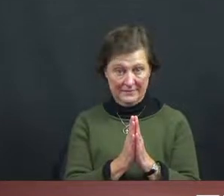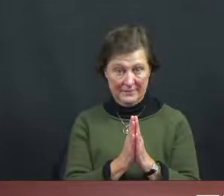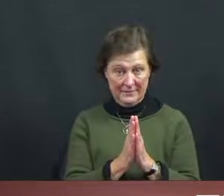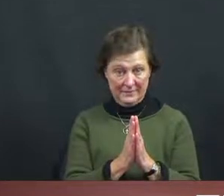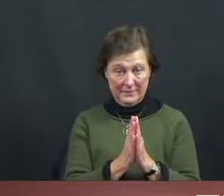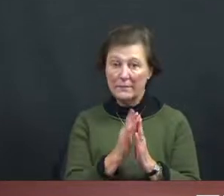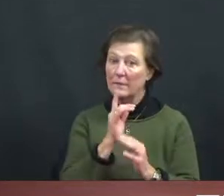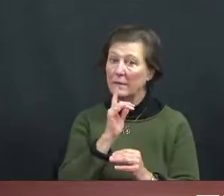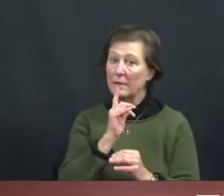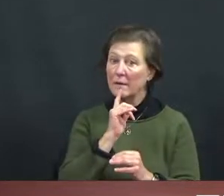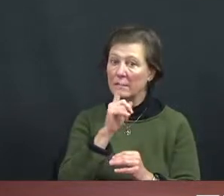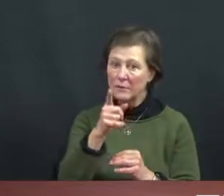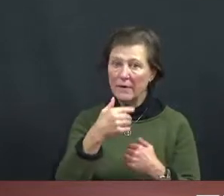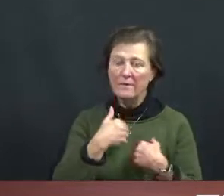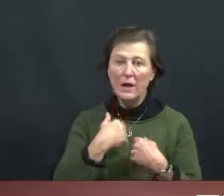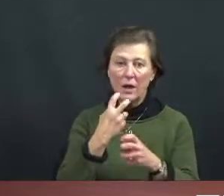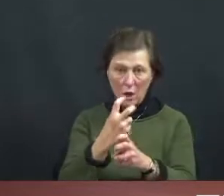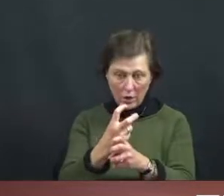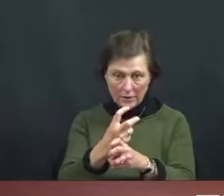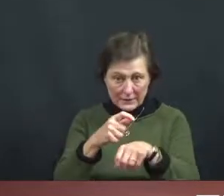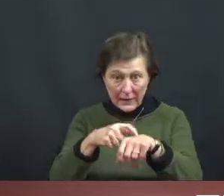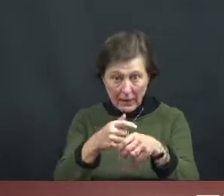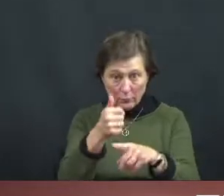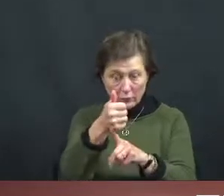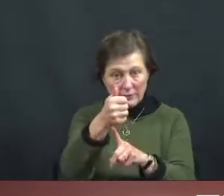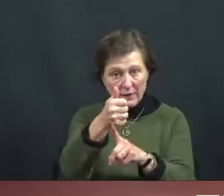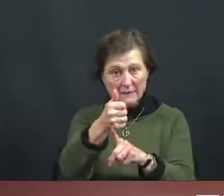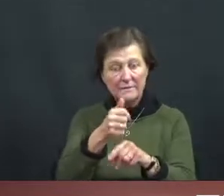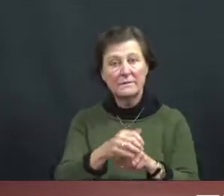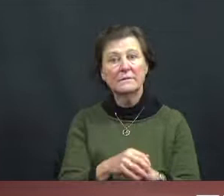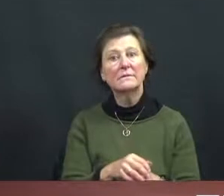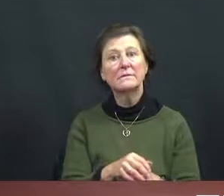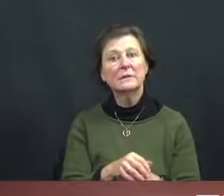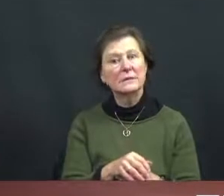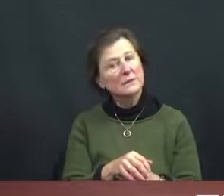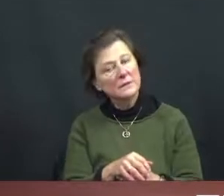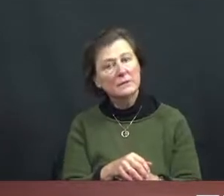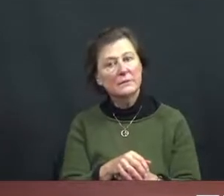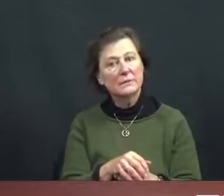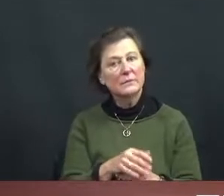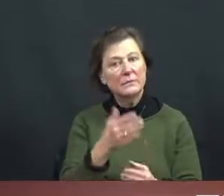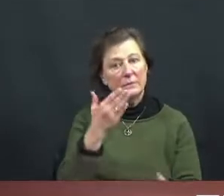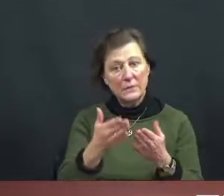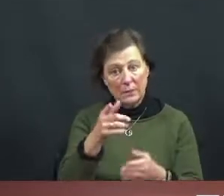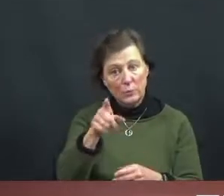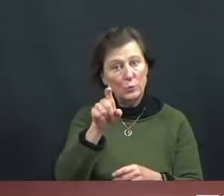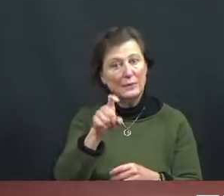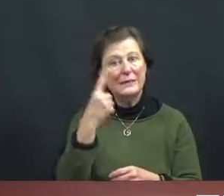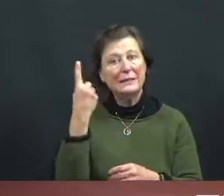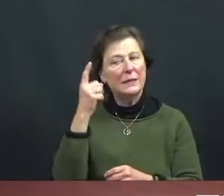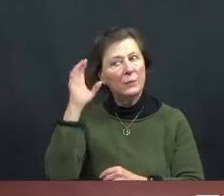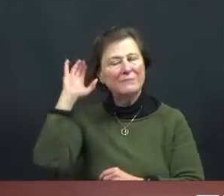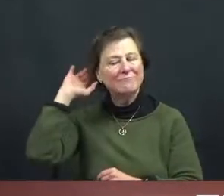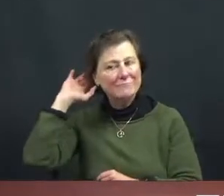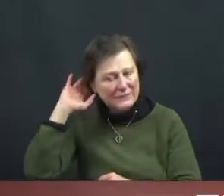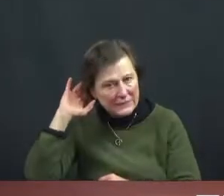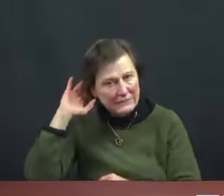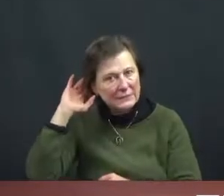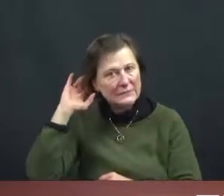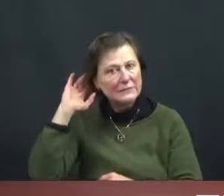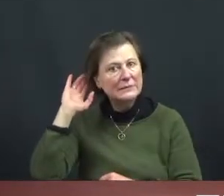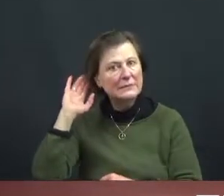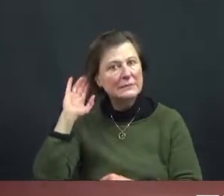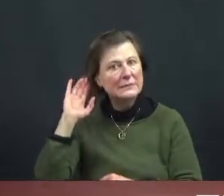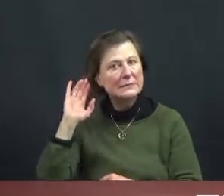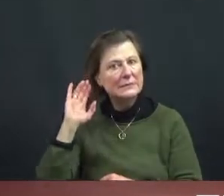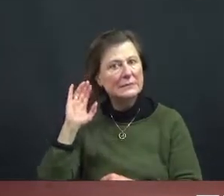Are you going through a hard time? Do you need a listening ear? Please,